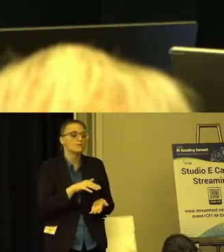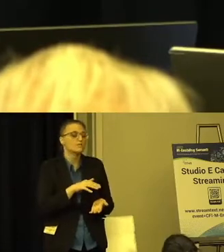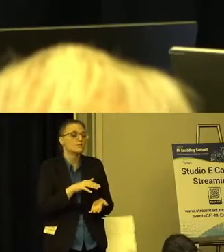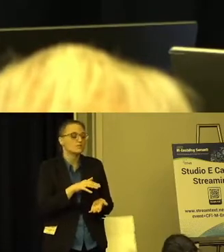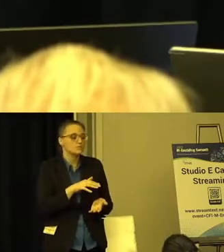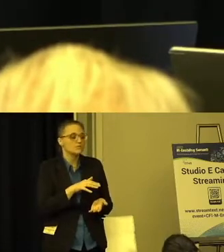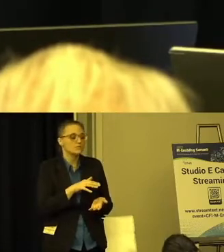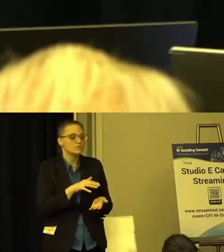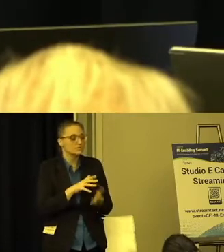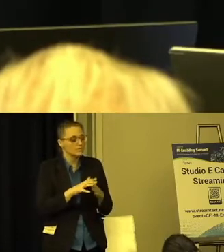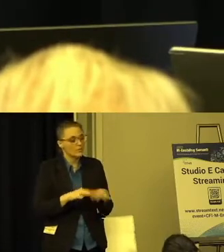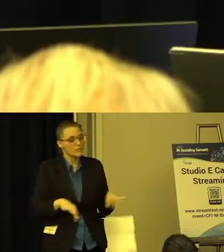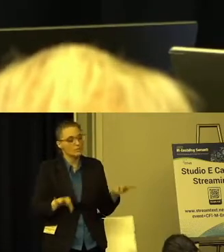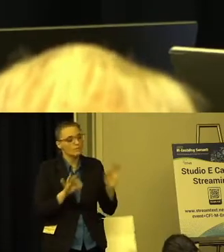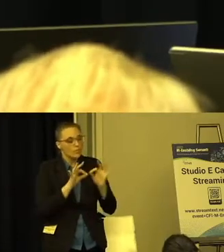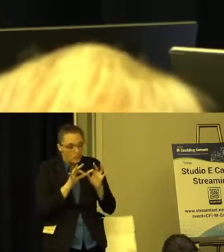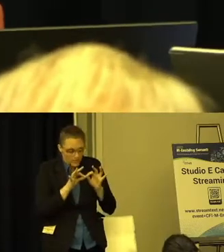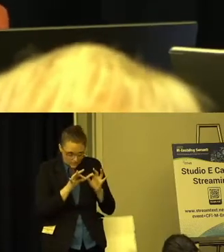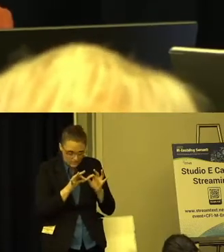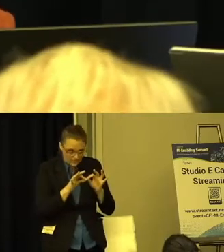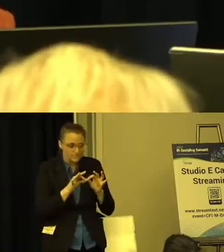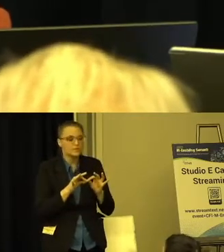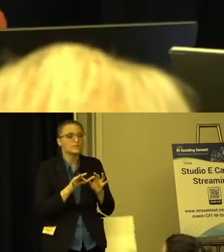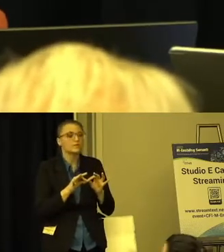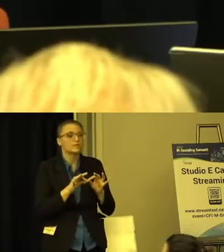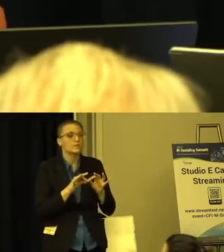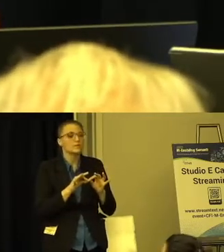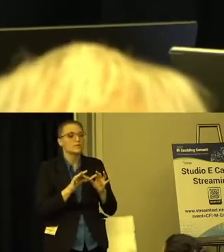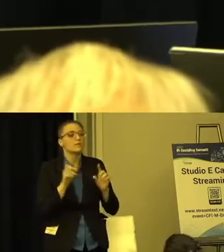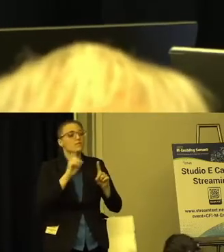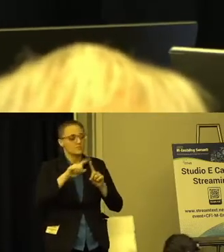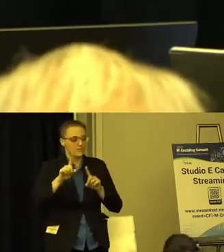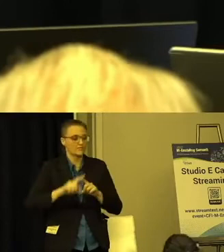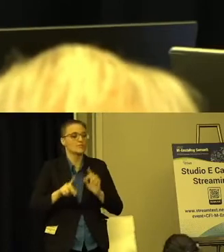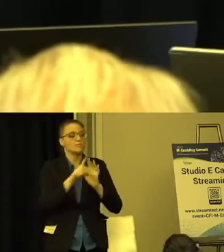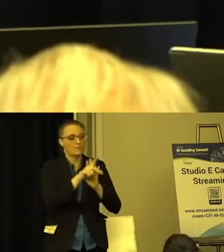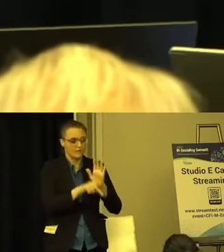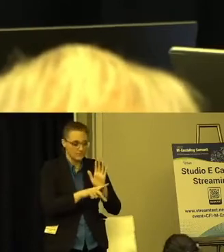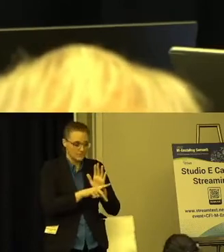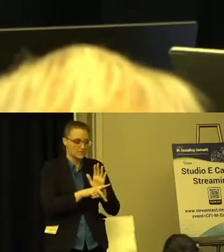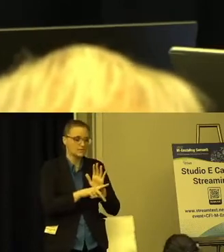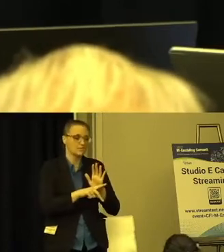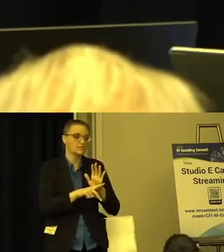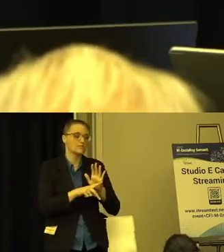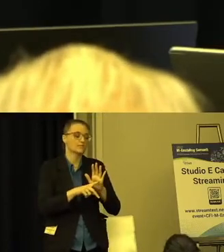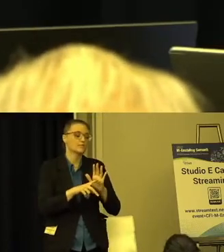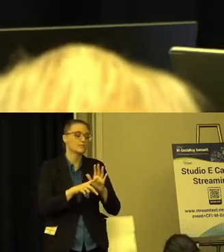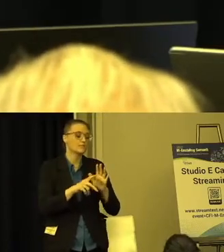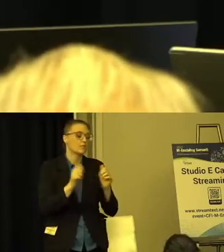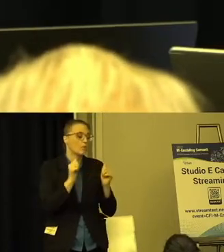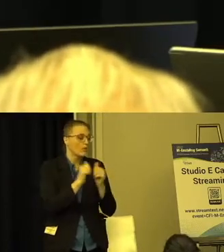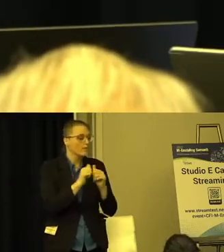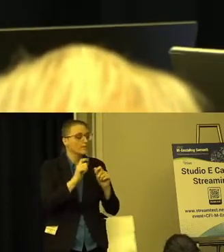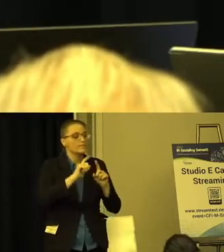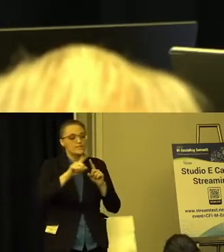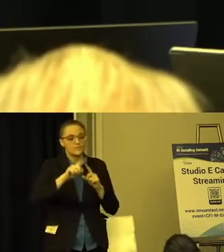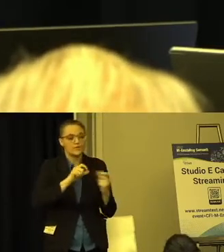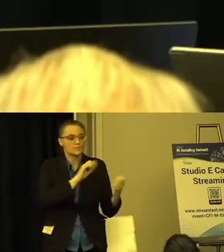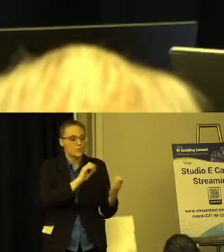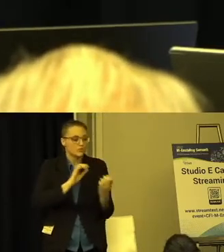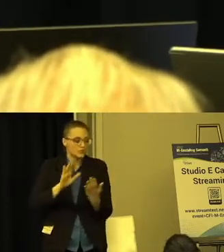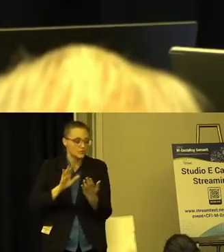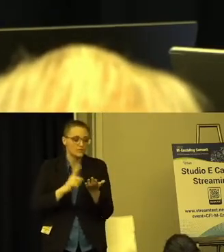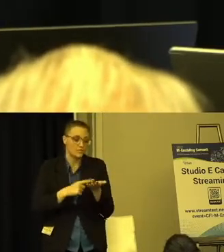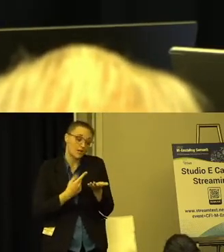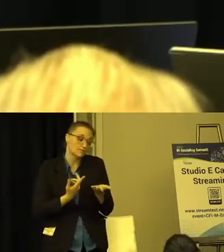so important that there are different policy frameworks with very different approaches